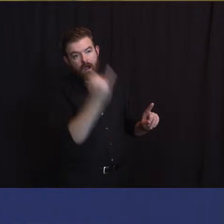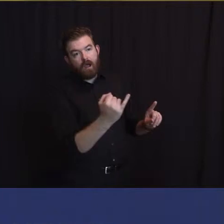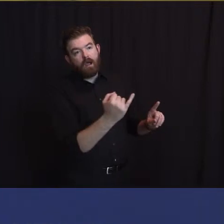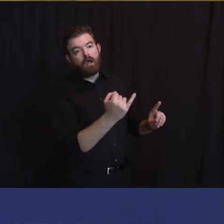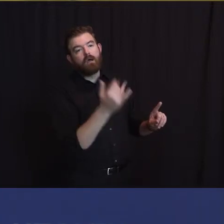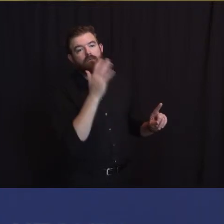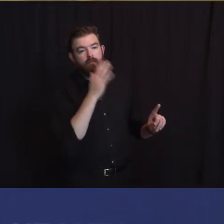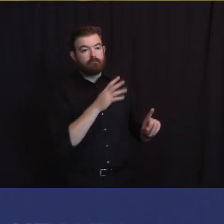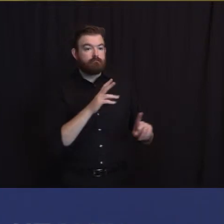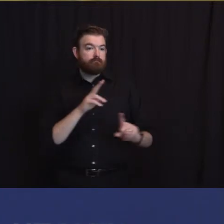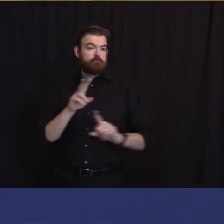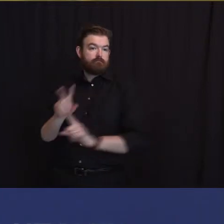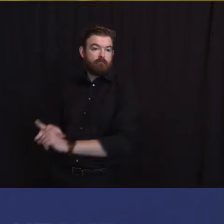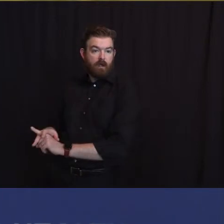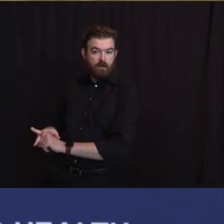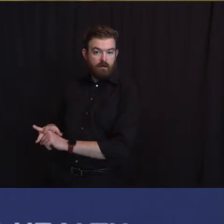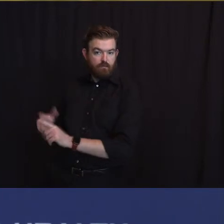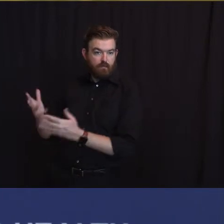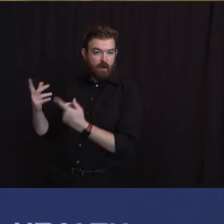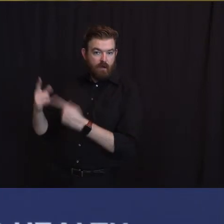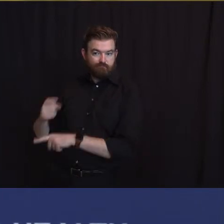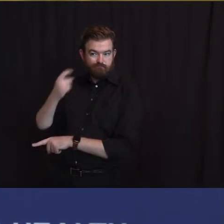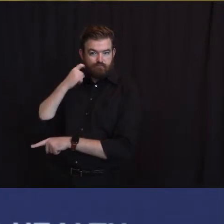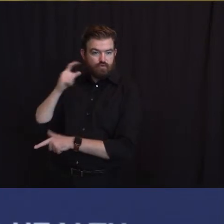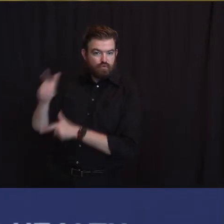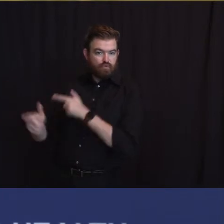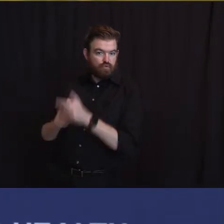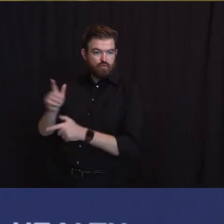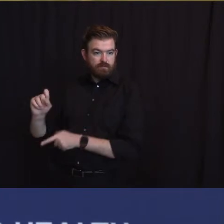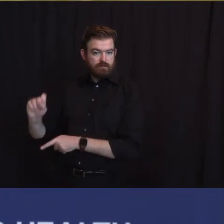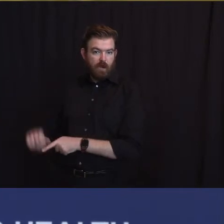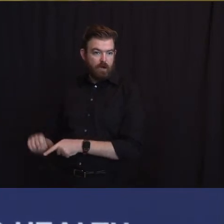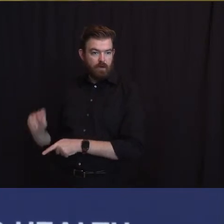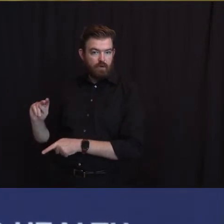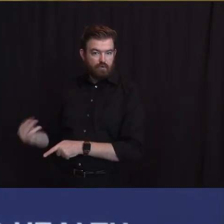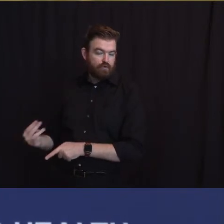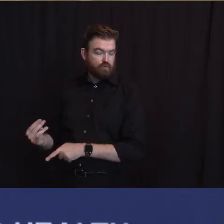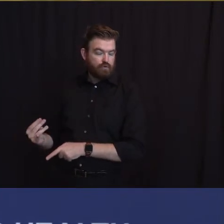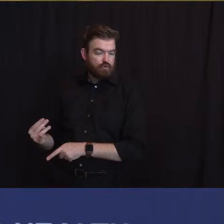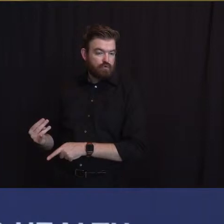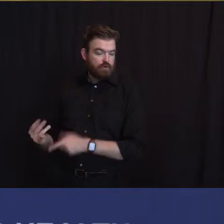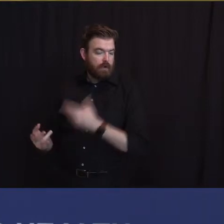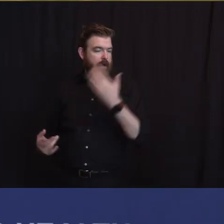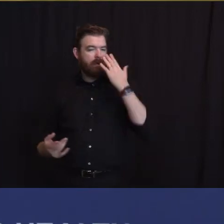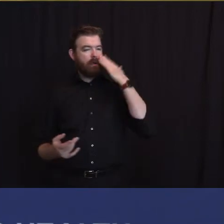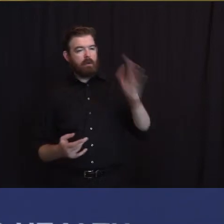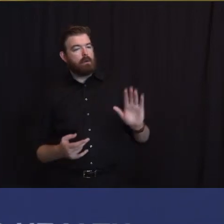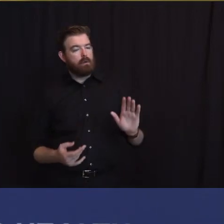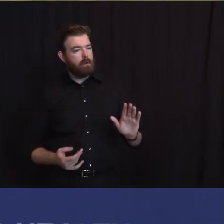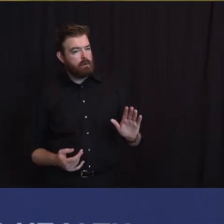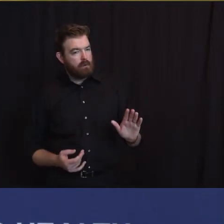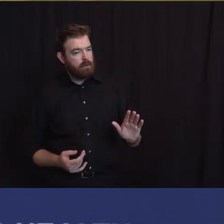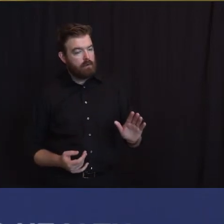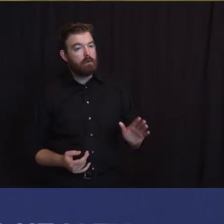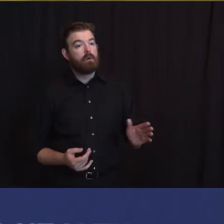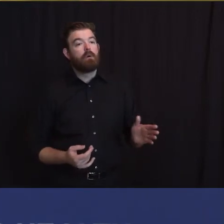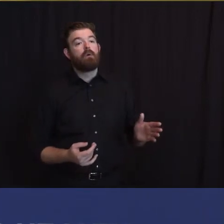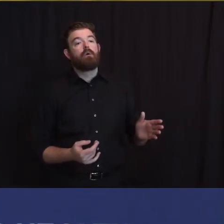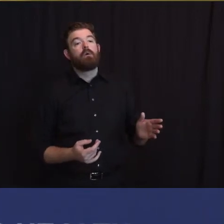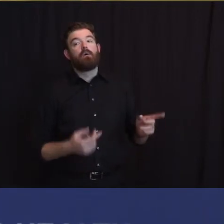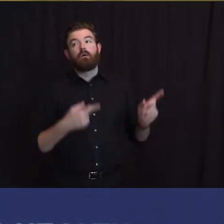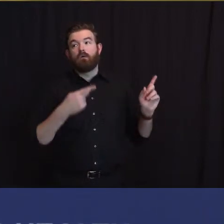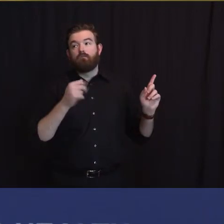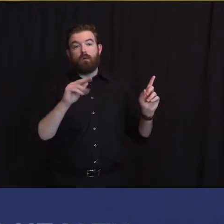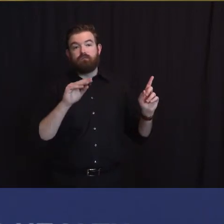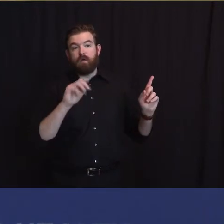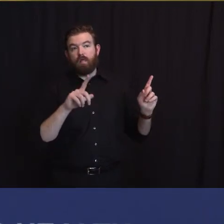mind. Paramount, anything else on your list? I would just say that the investigation's ongoing, and we're still trying to figure out what guns were used in the shooting and how the individuals